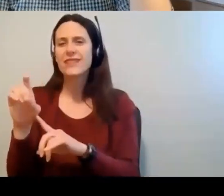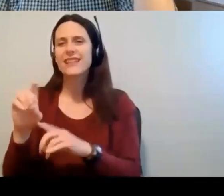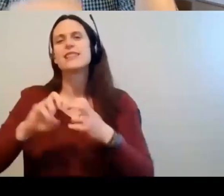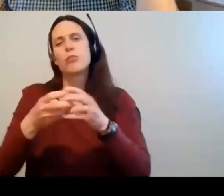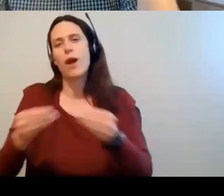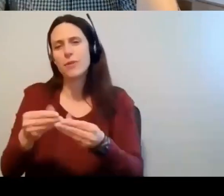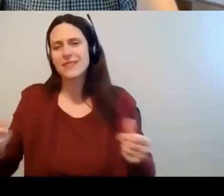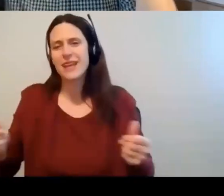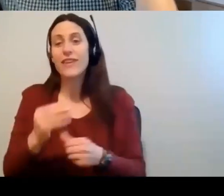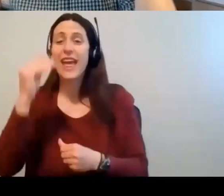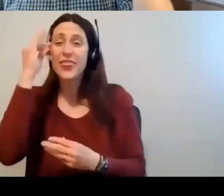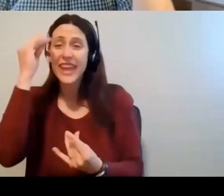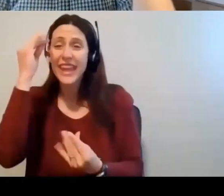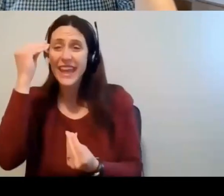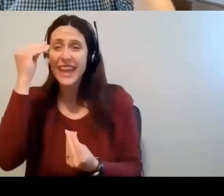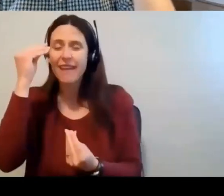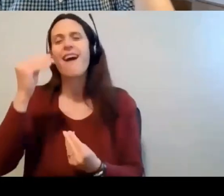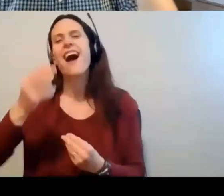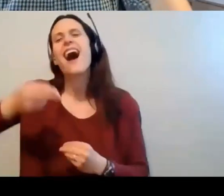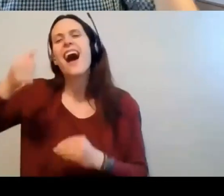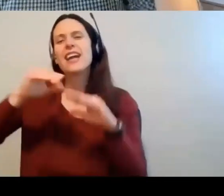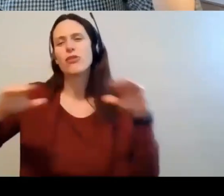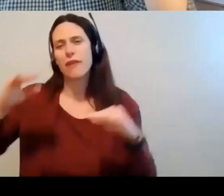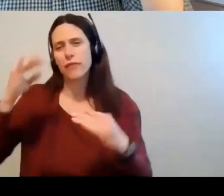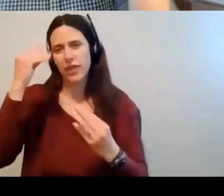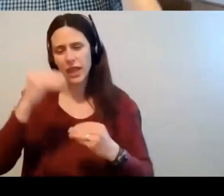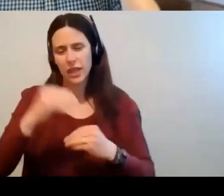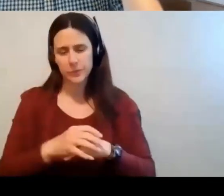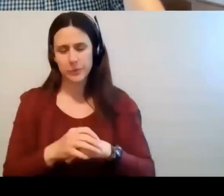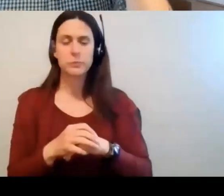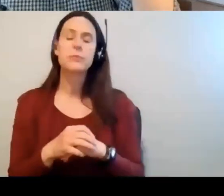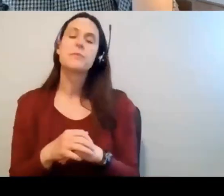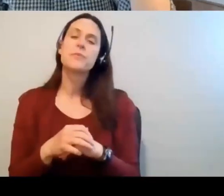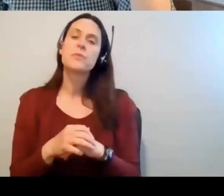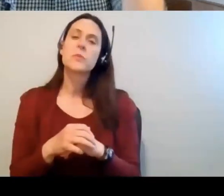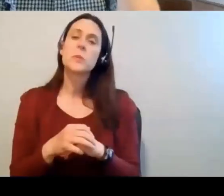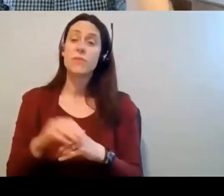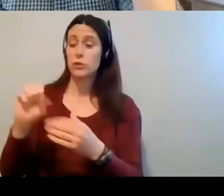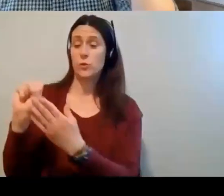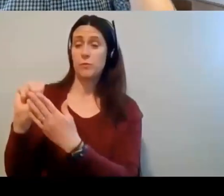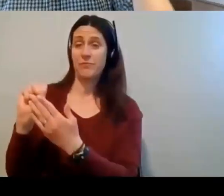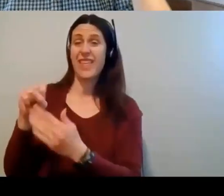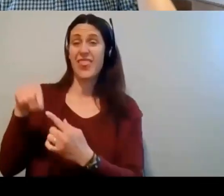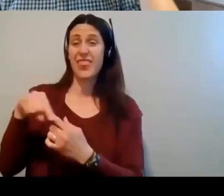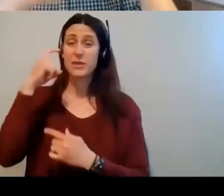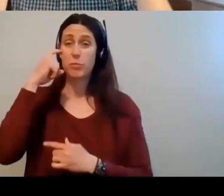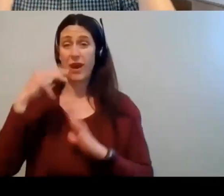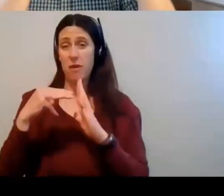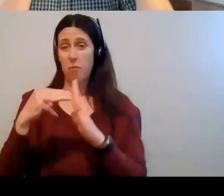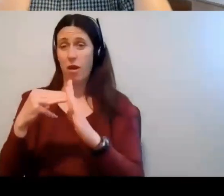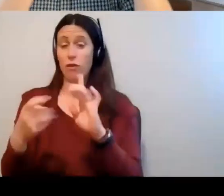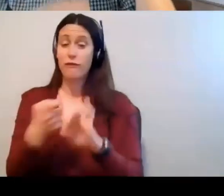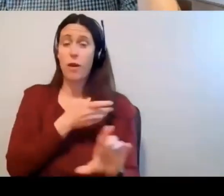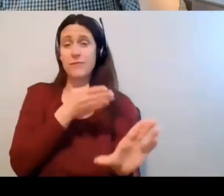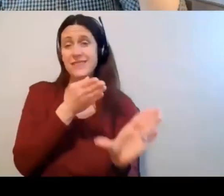and think, higher levels of thinking. When we think about this brain model from a